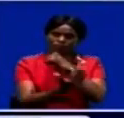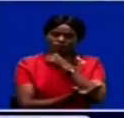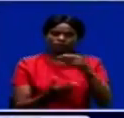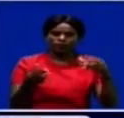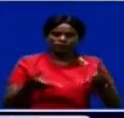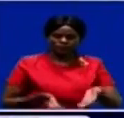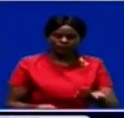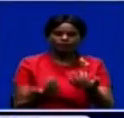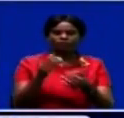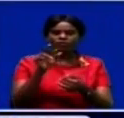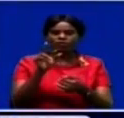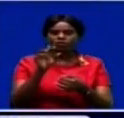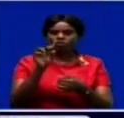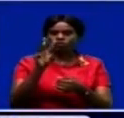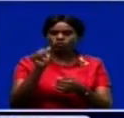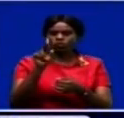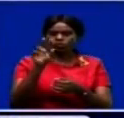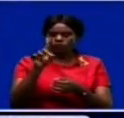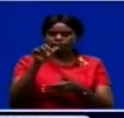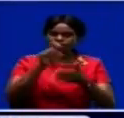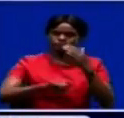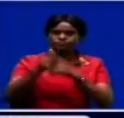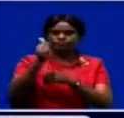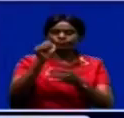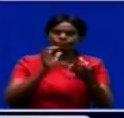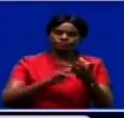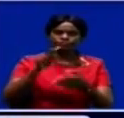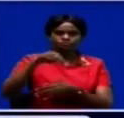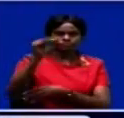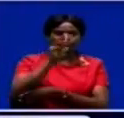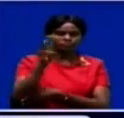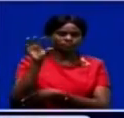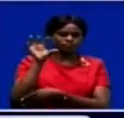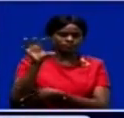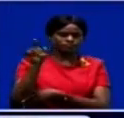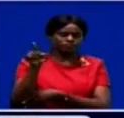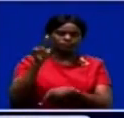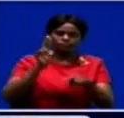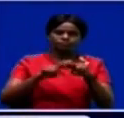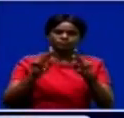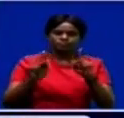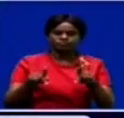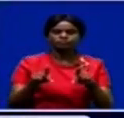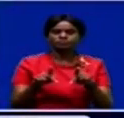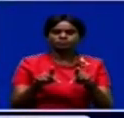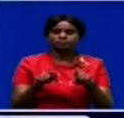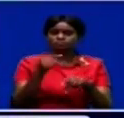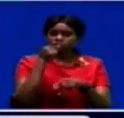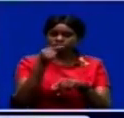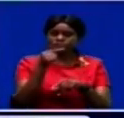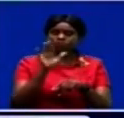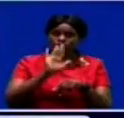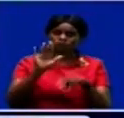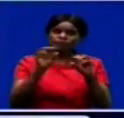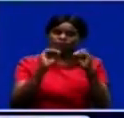Solwezi General Hospital worth 10,000 kwacha. Northwestern Province Vision Ambassadors chairperson, Vanengi Chali, says